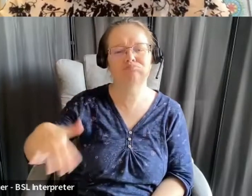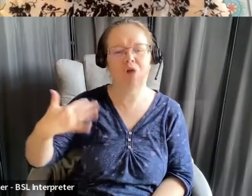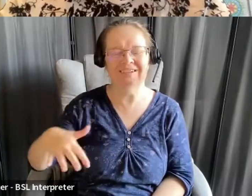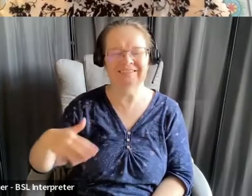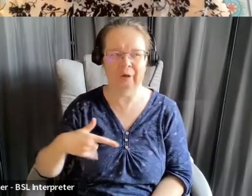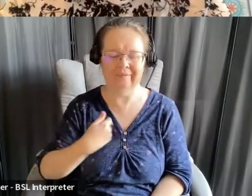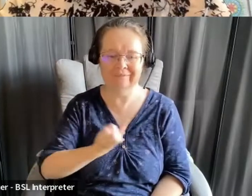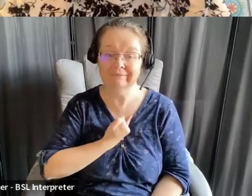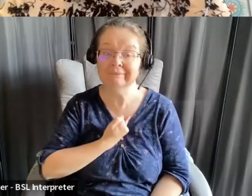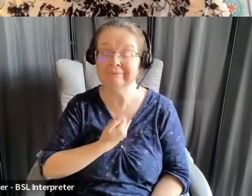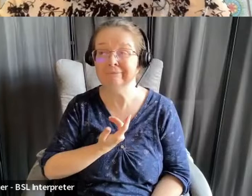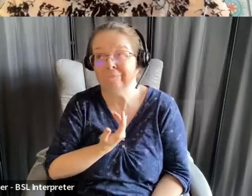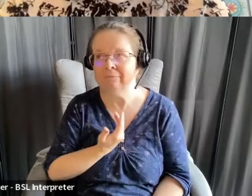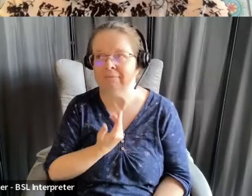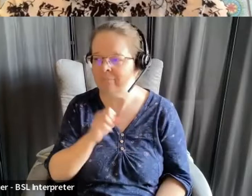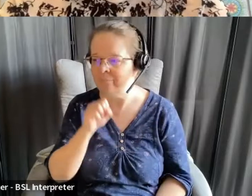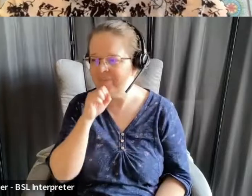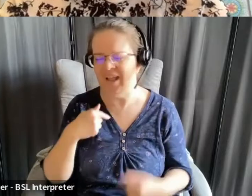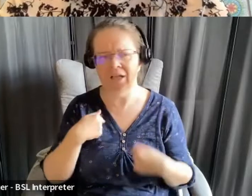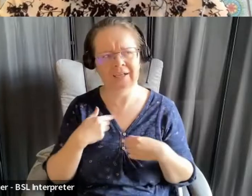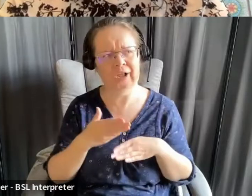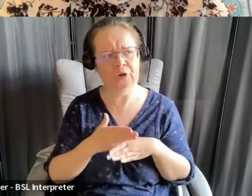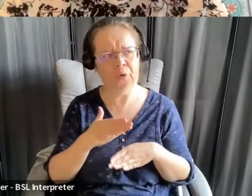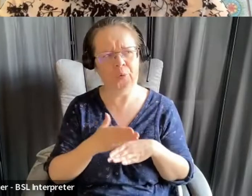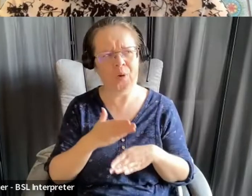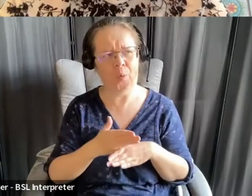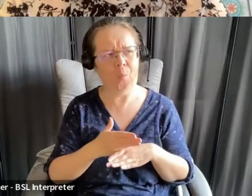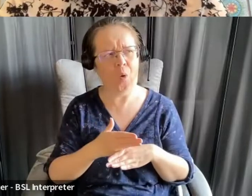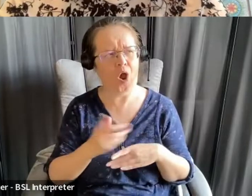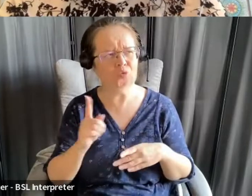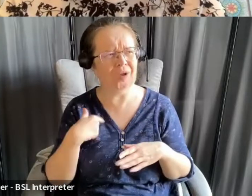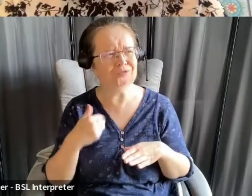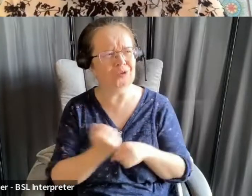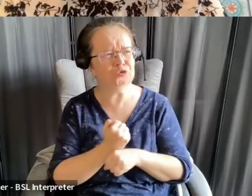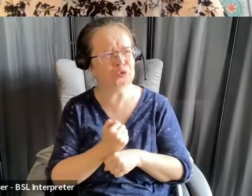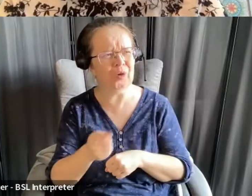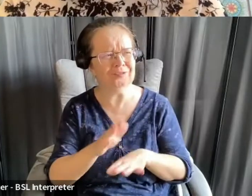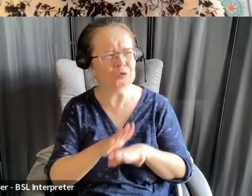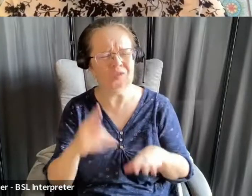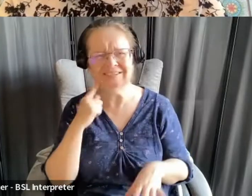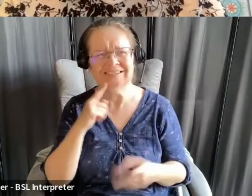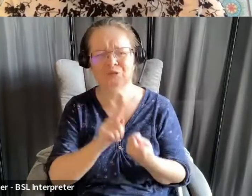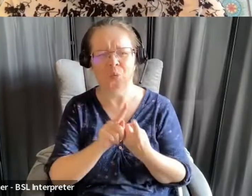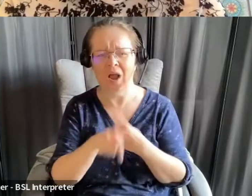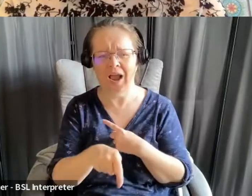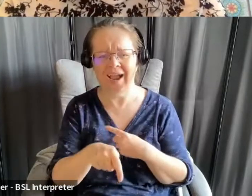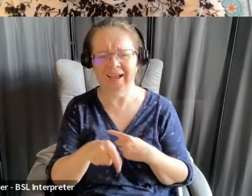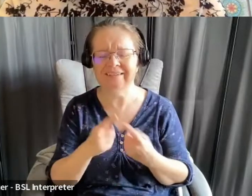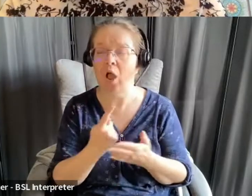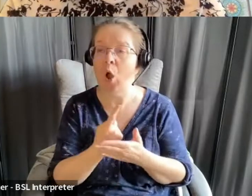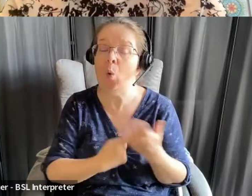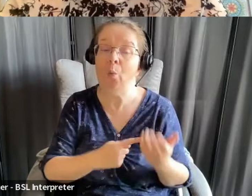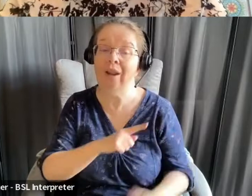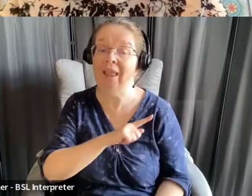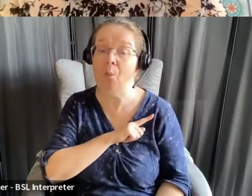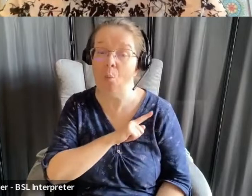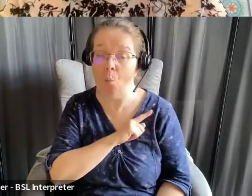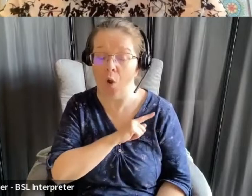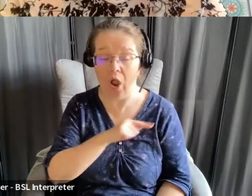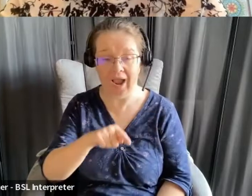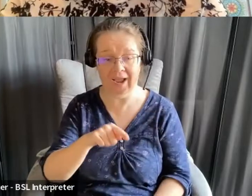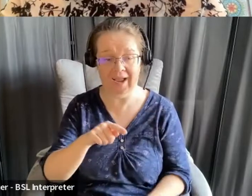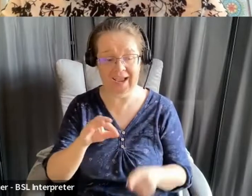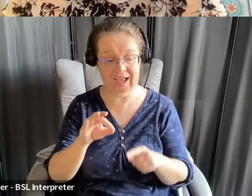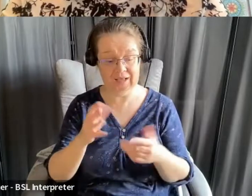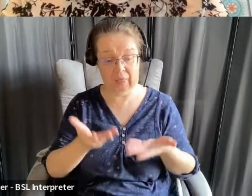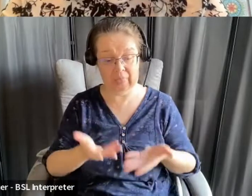Gosh, what do I do? It's not actually a particularly easy question to answer, if only because at this specific point